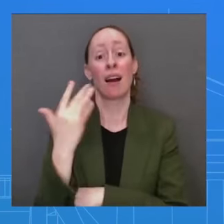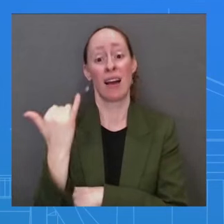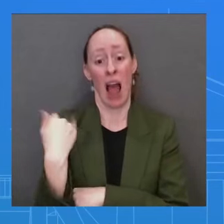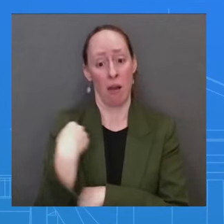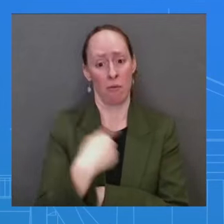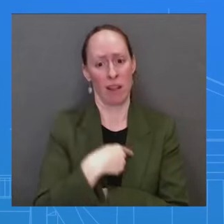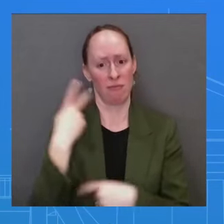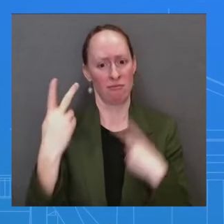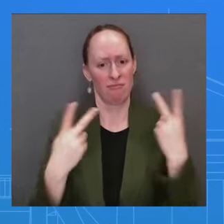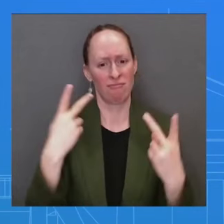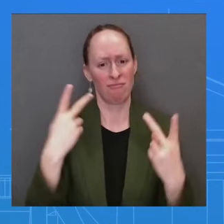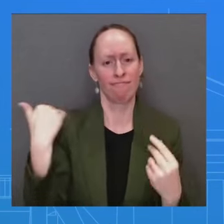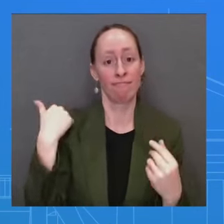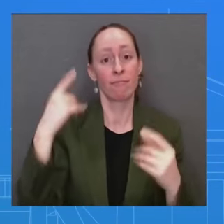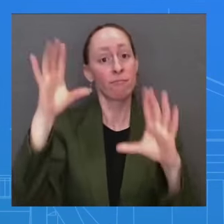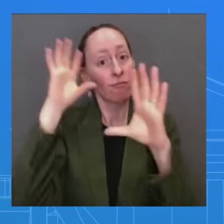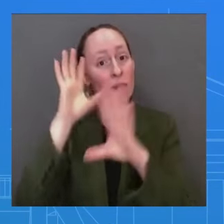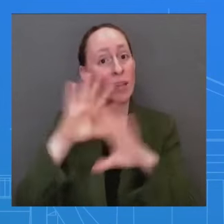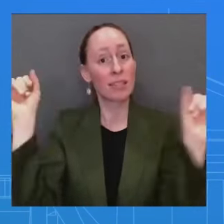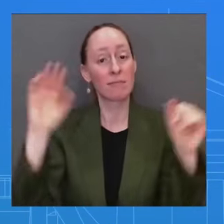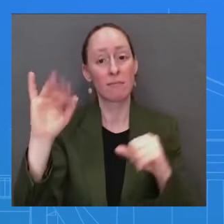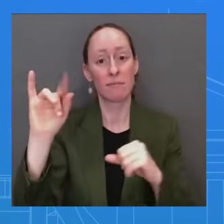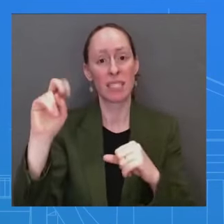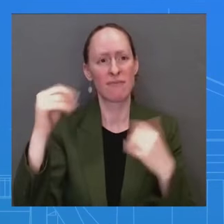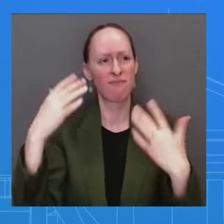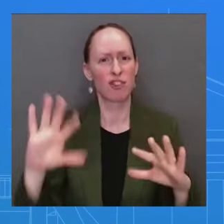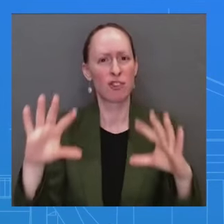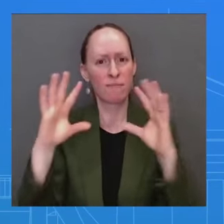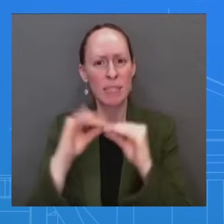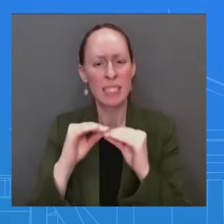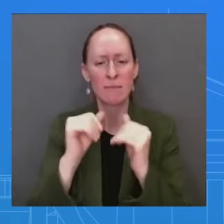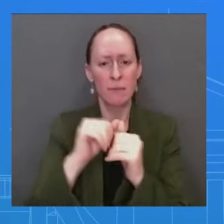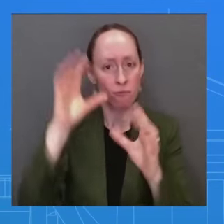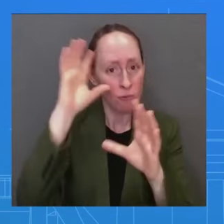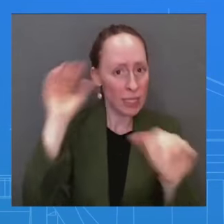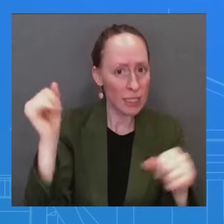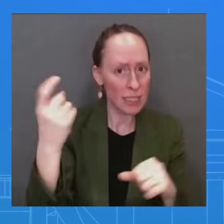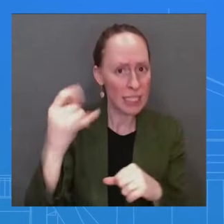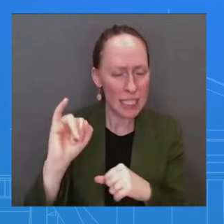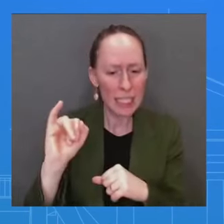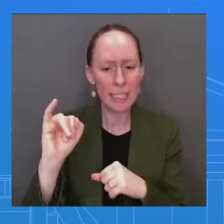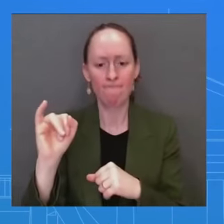recently. They had a very good conversation. You've seen cabinet secretaries and also